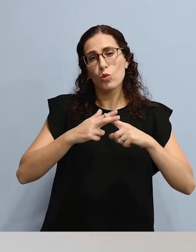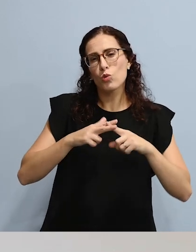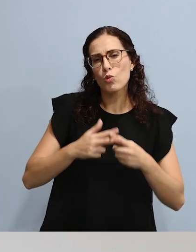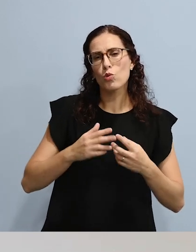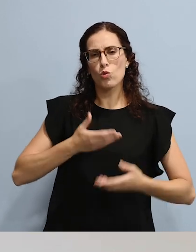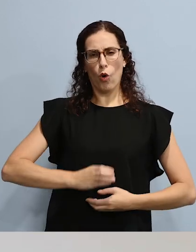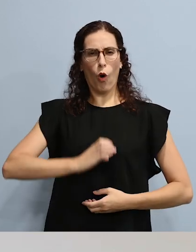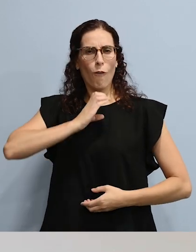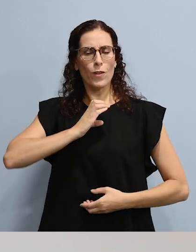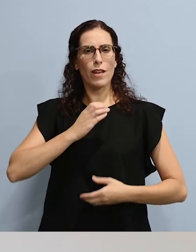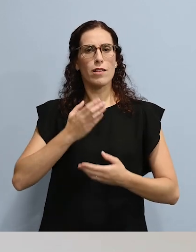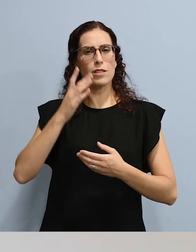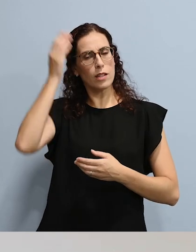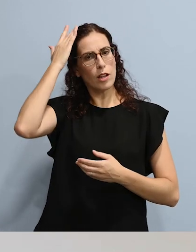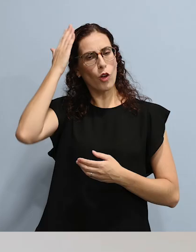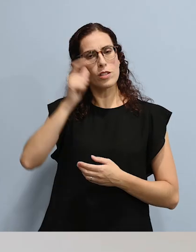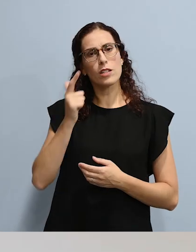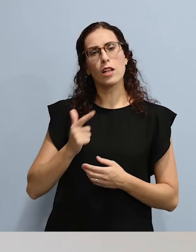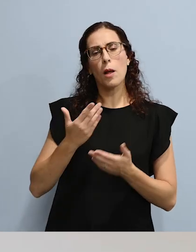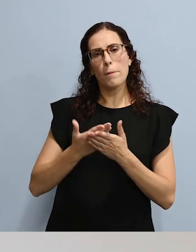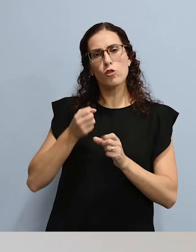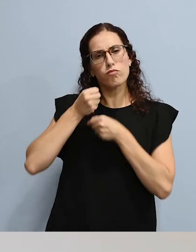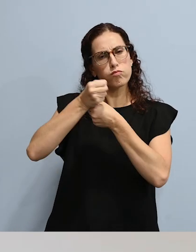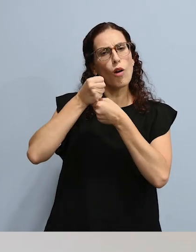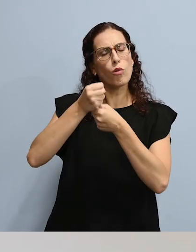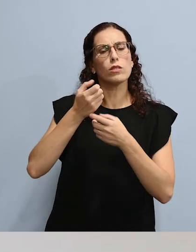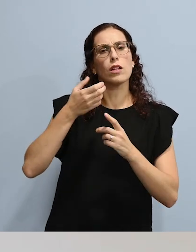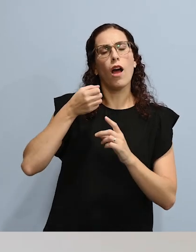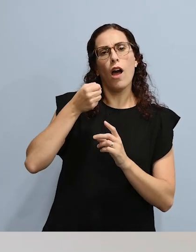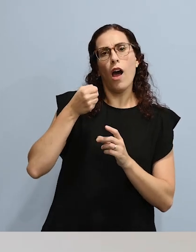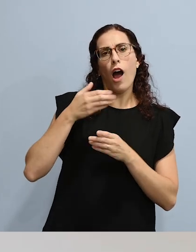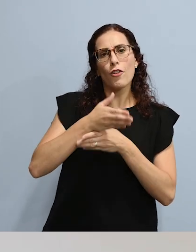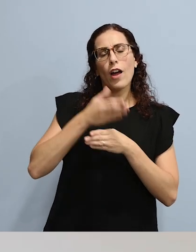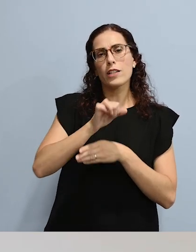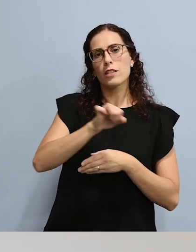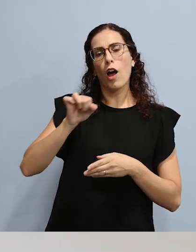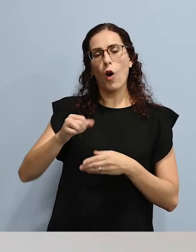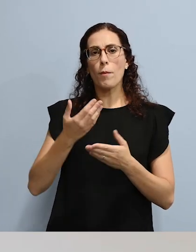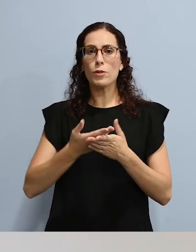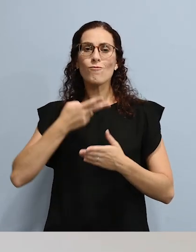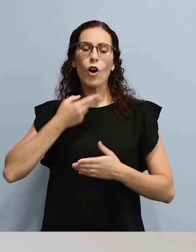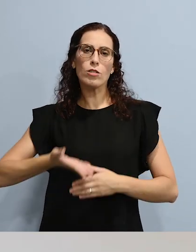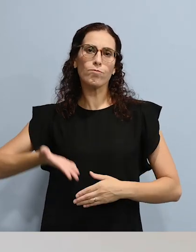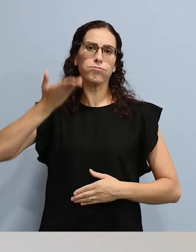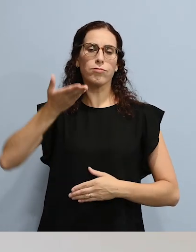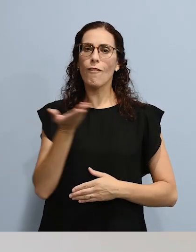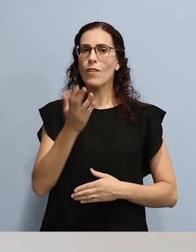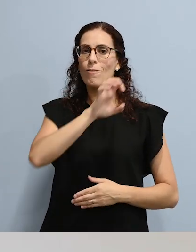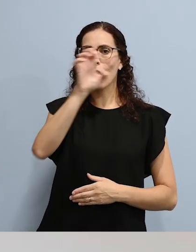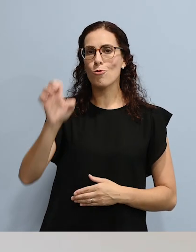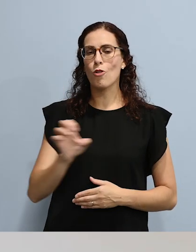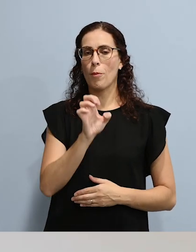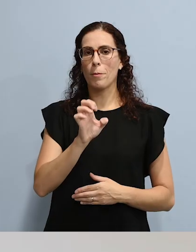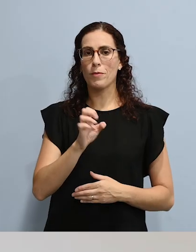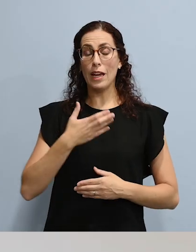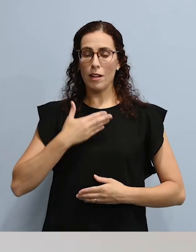equip autistic youth with the skills and confidence to advocate for their rights, challenge exclusion, and amplify autistic